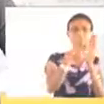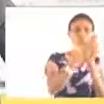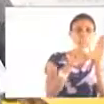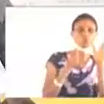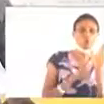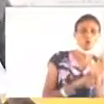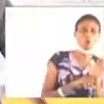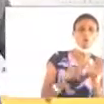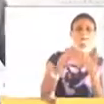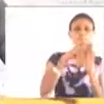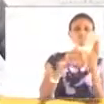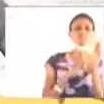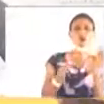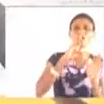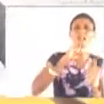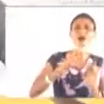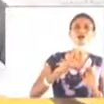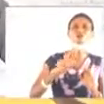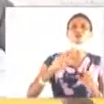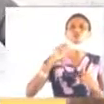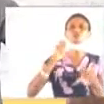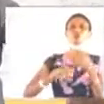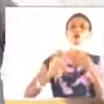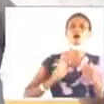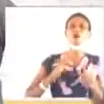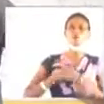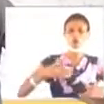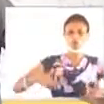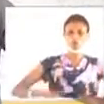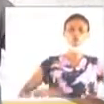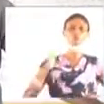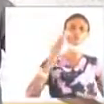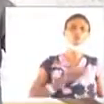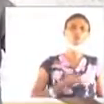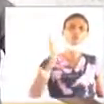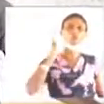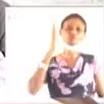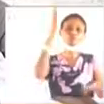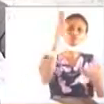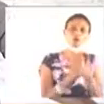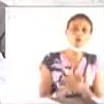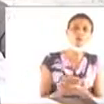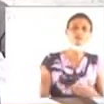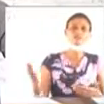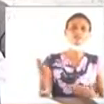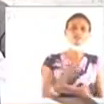there. Some do not even have job, but they want to ride the best car in town.